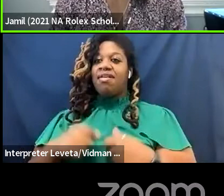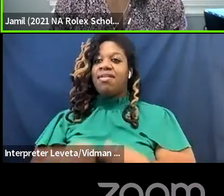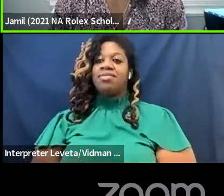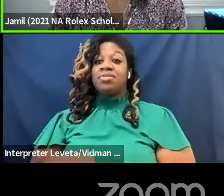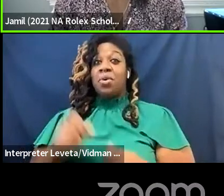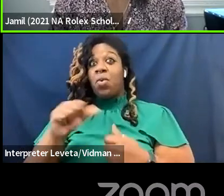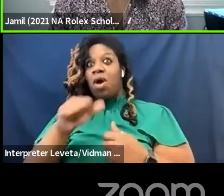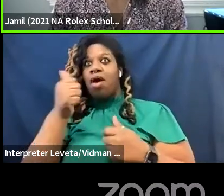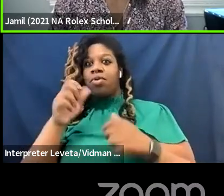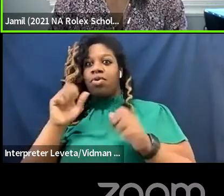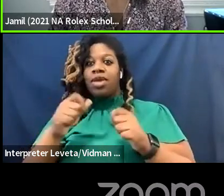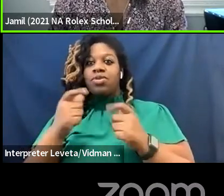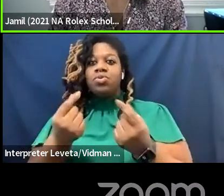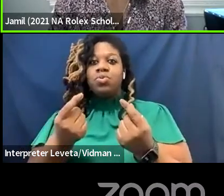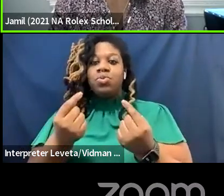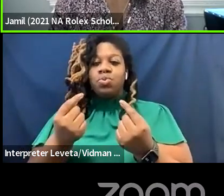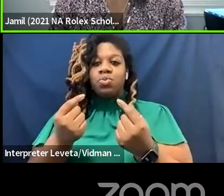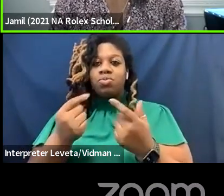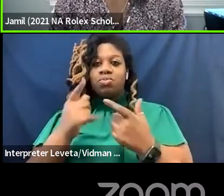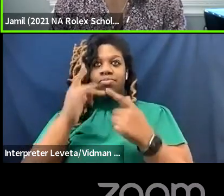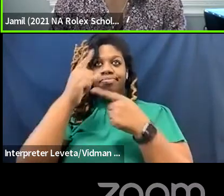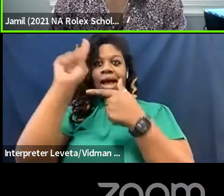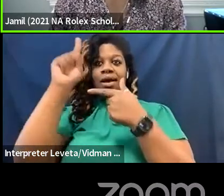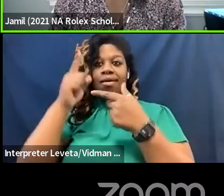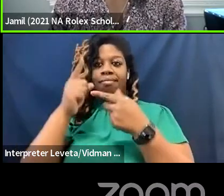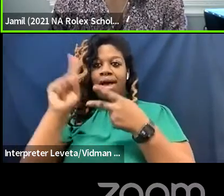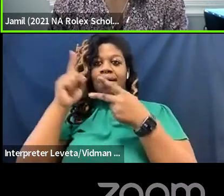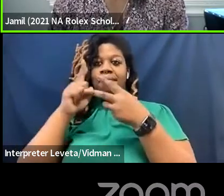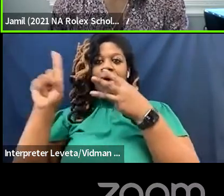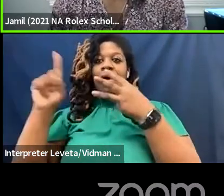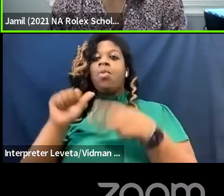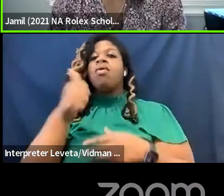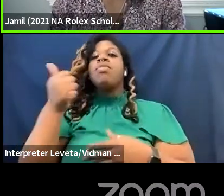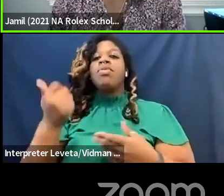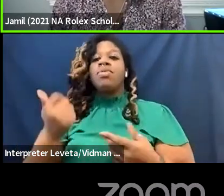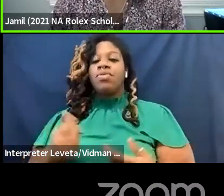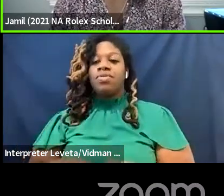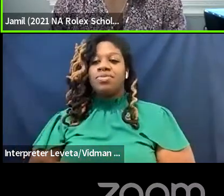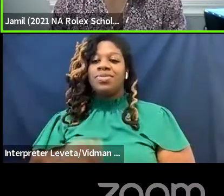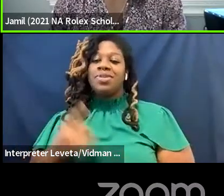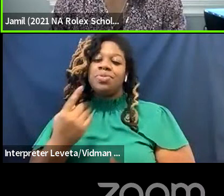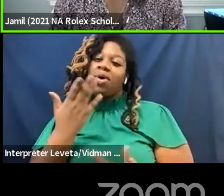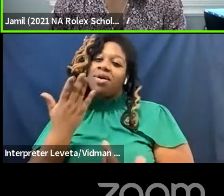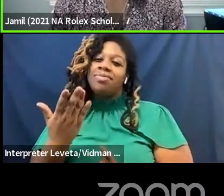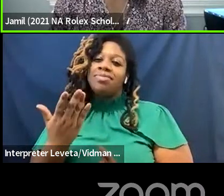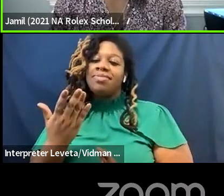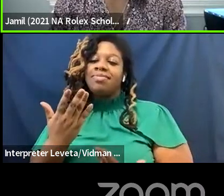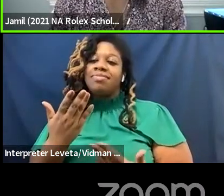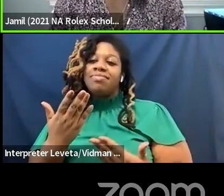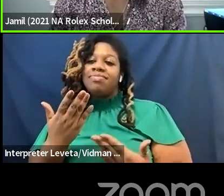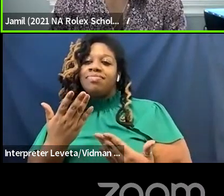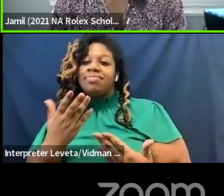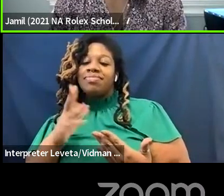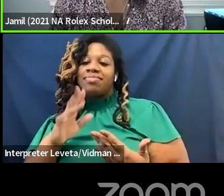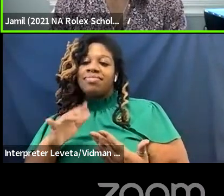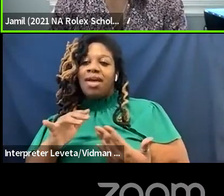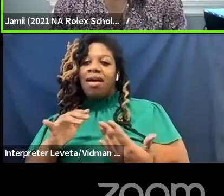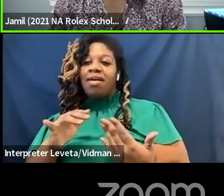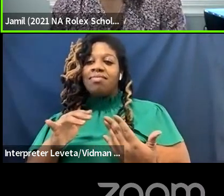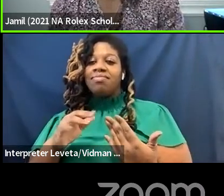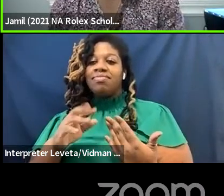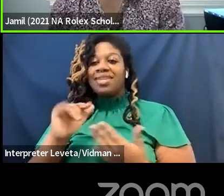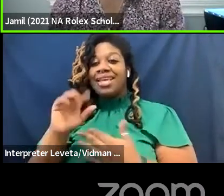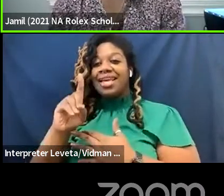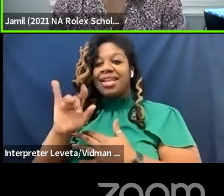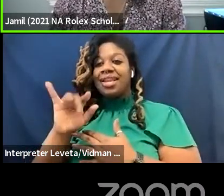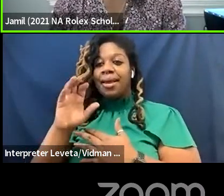before? So that's one of the things that that whole idiom, like I said, is one of the things that I've